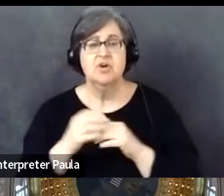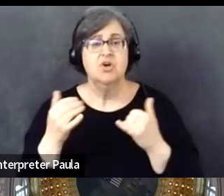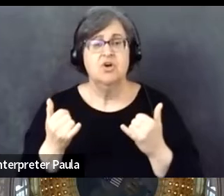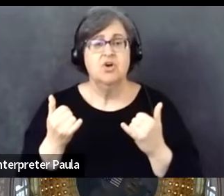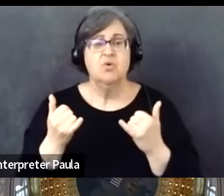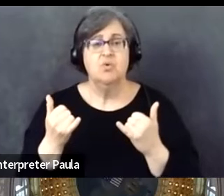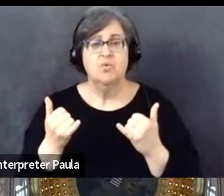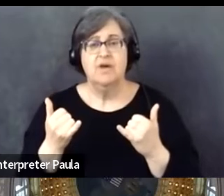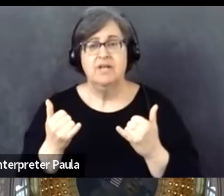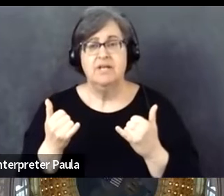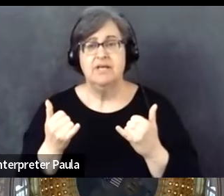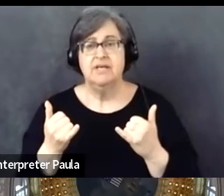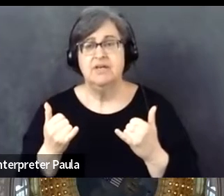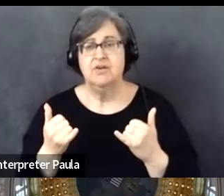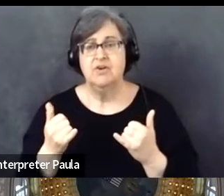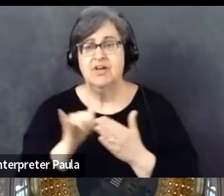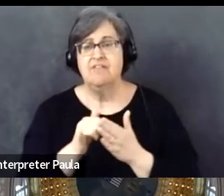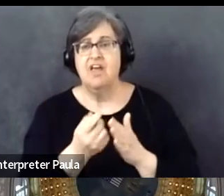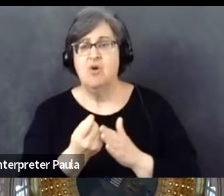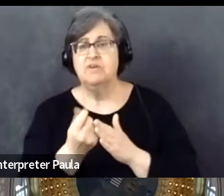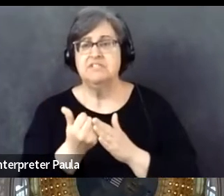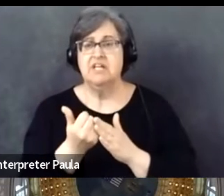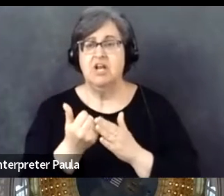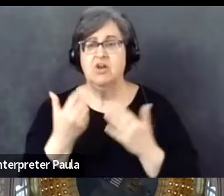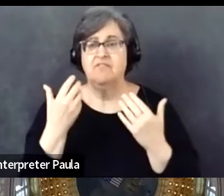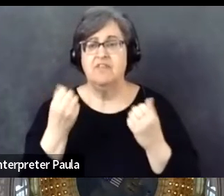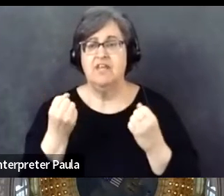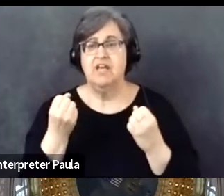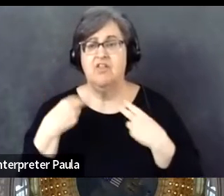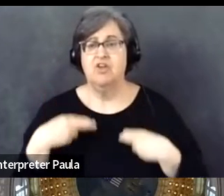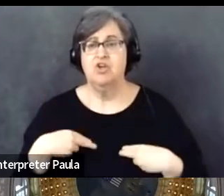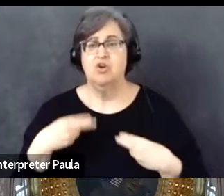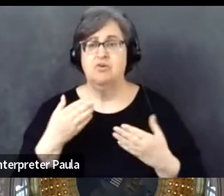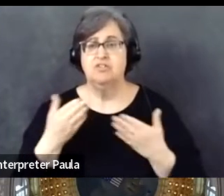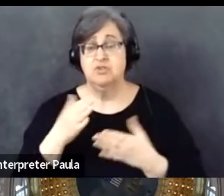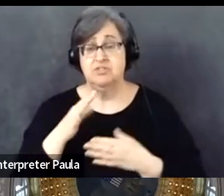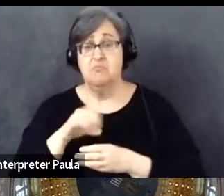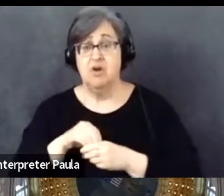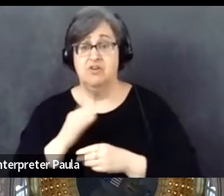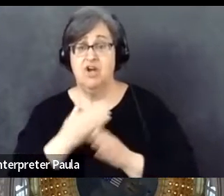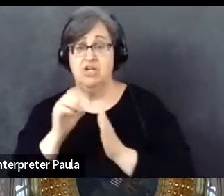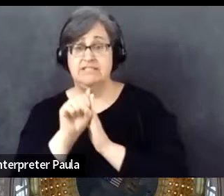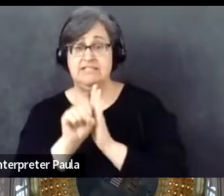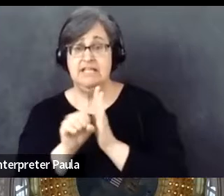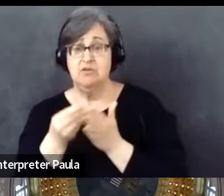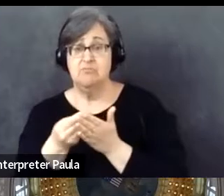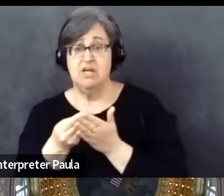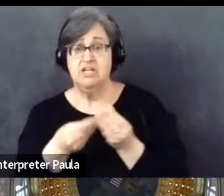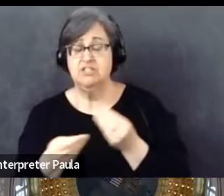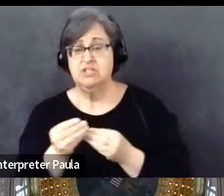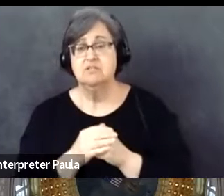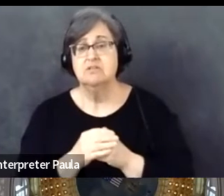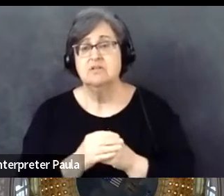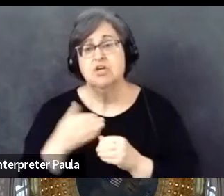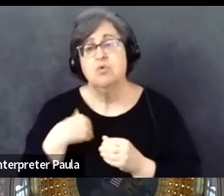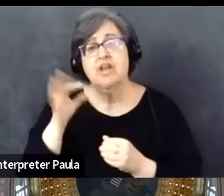way that was taken out of the Health and Human Service budget, which is part of DHS or part of our state budget, there is this